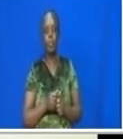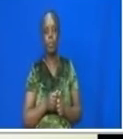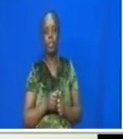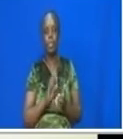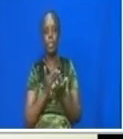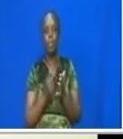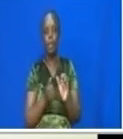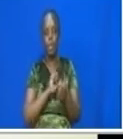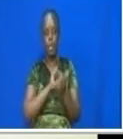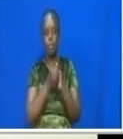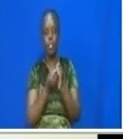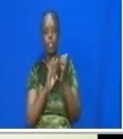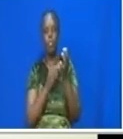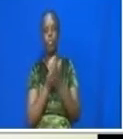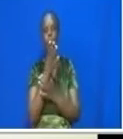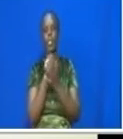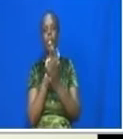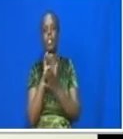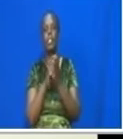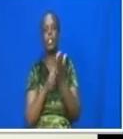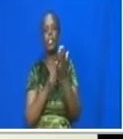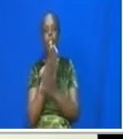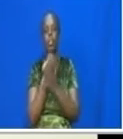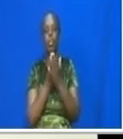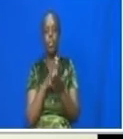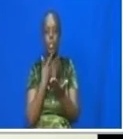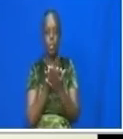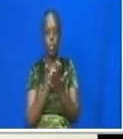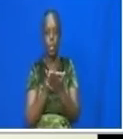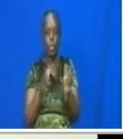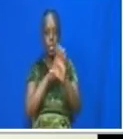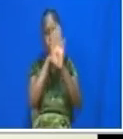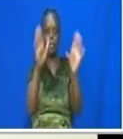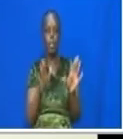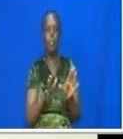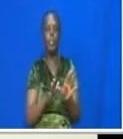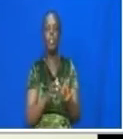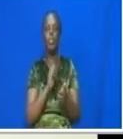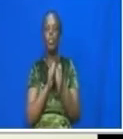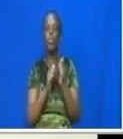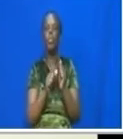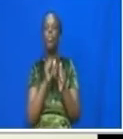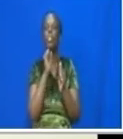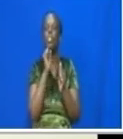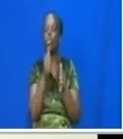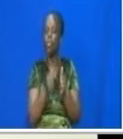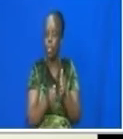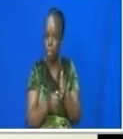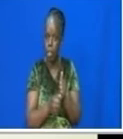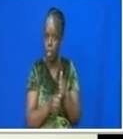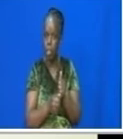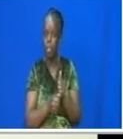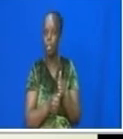reading again. The following are some adaptation of plants that grow in wet environment,